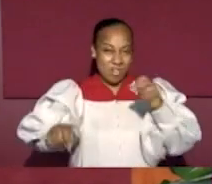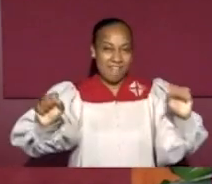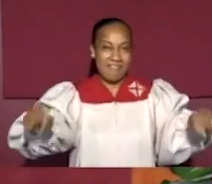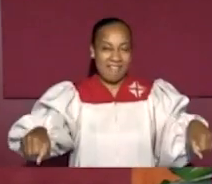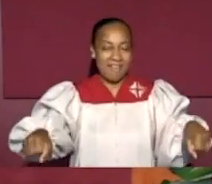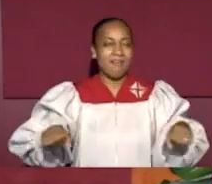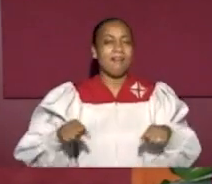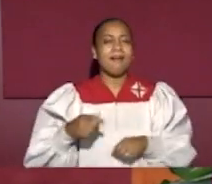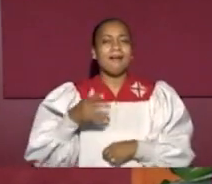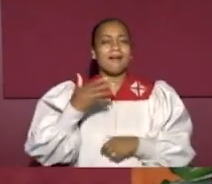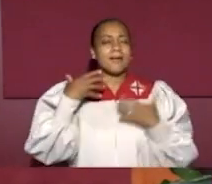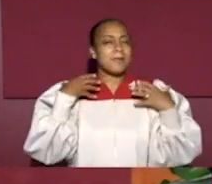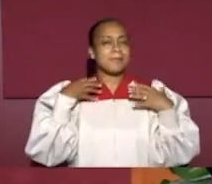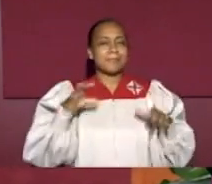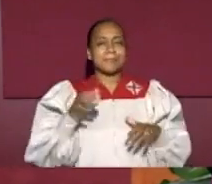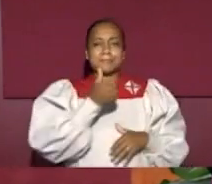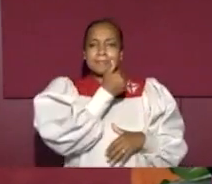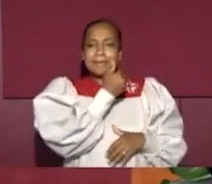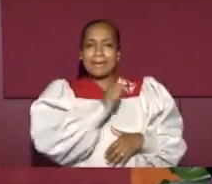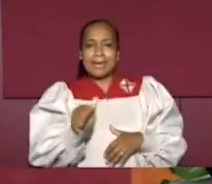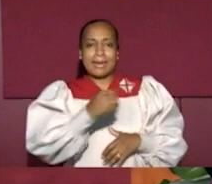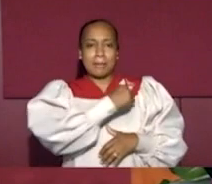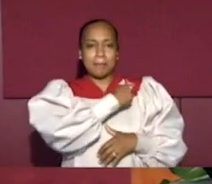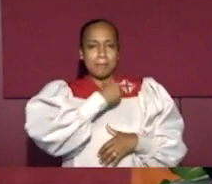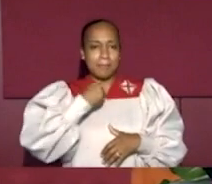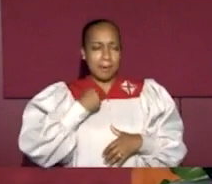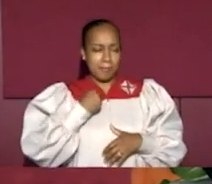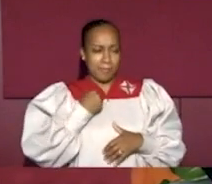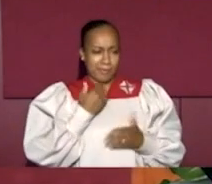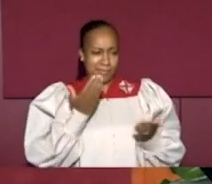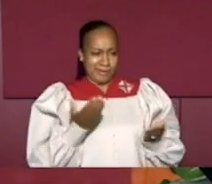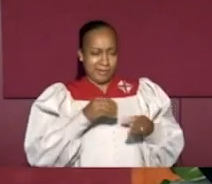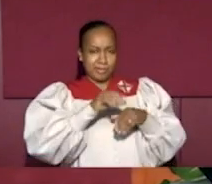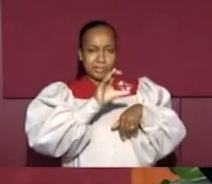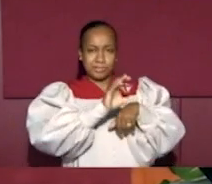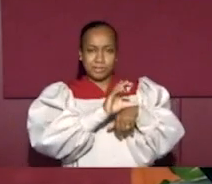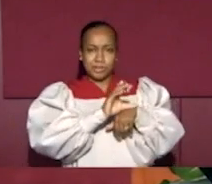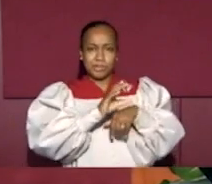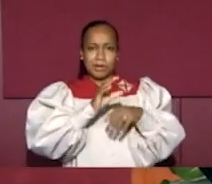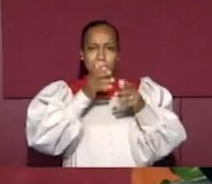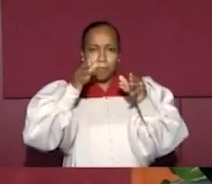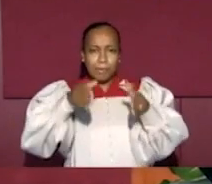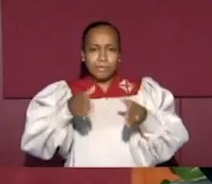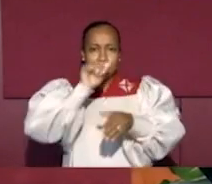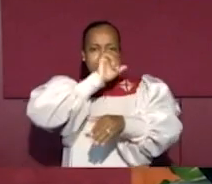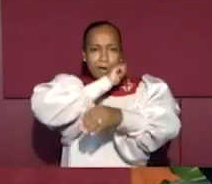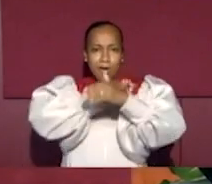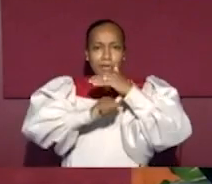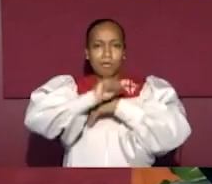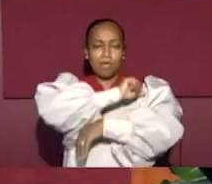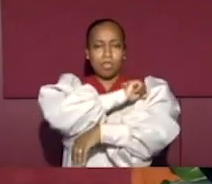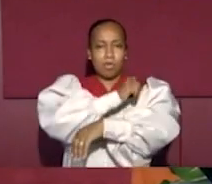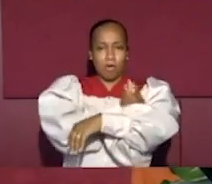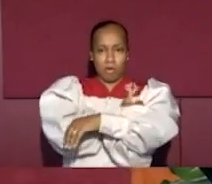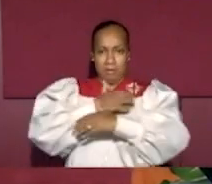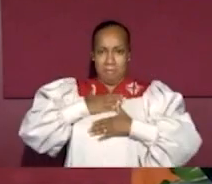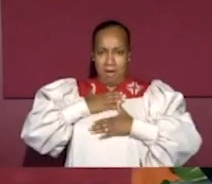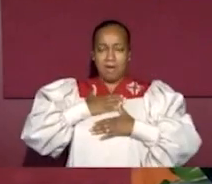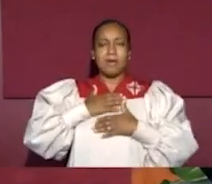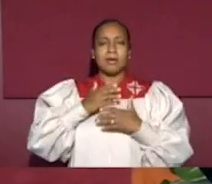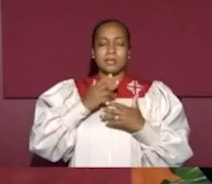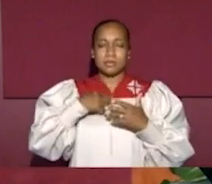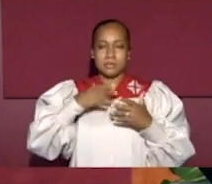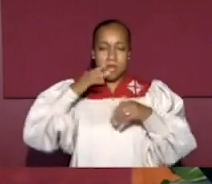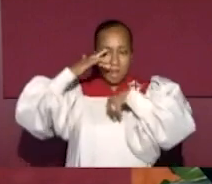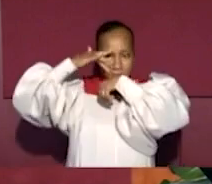want any member of my church, any person under my authority, to get stuck in a place in your heart and in your